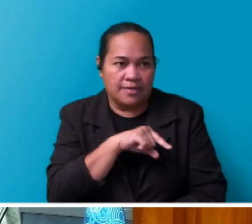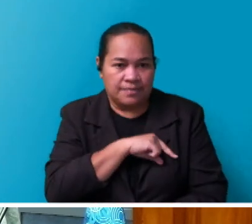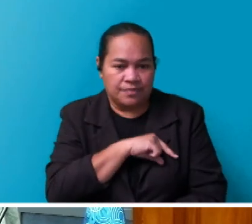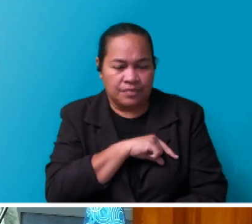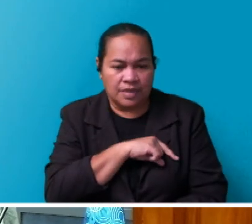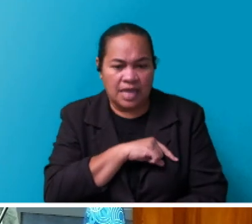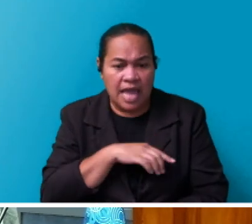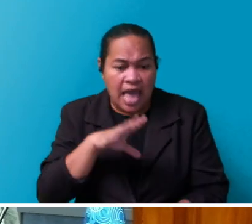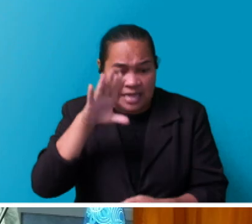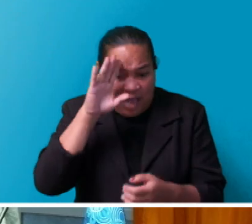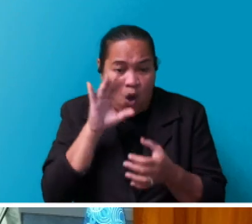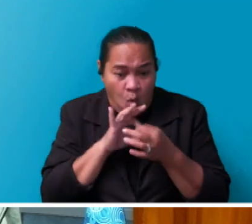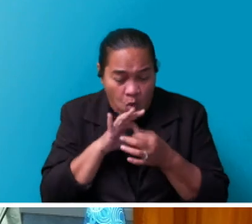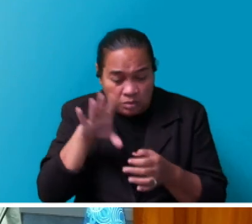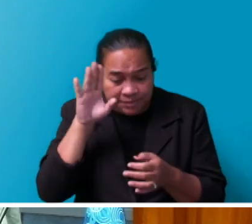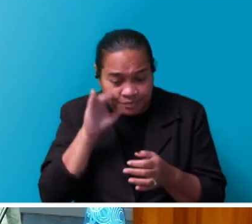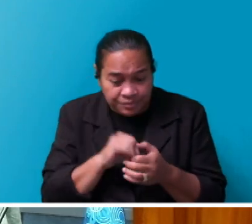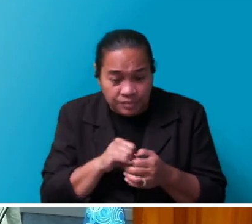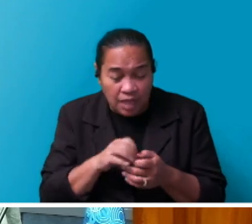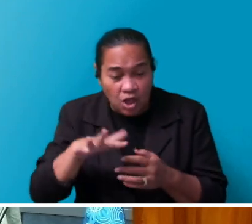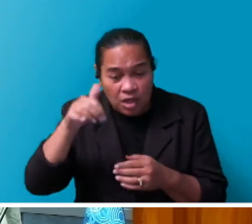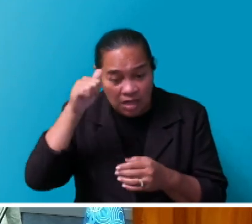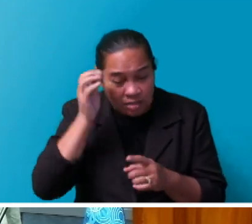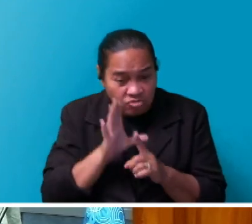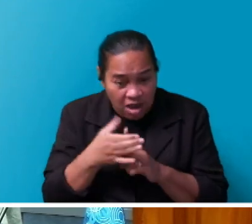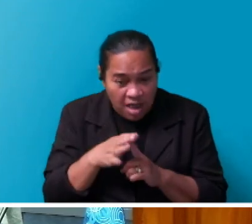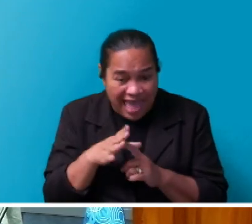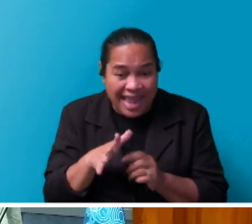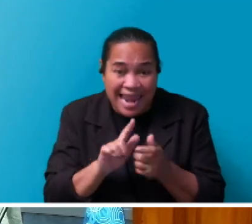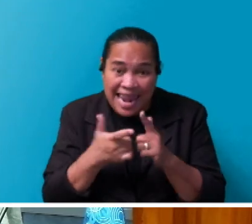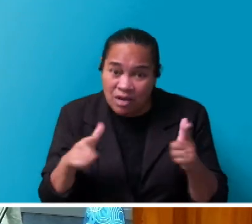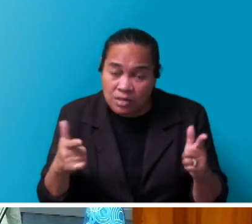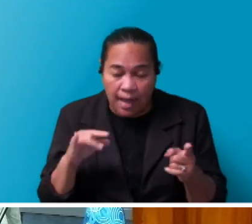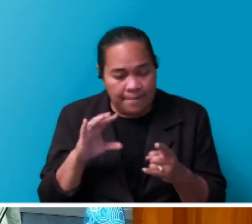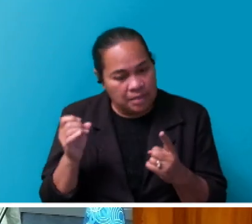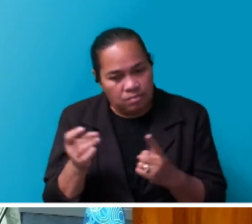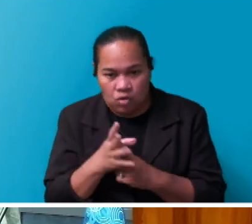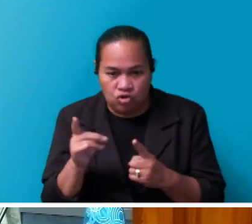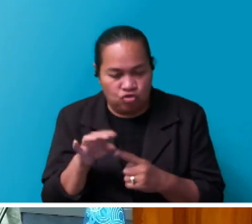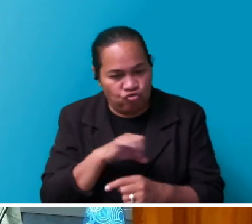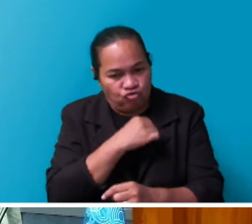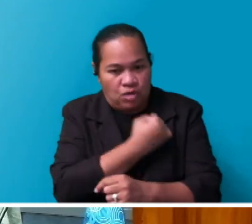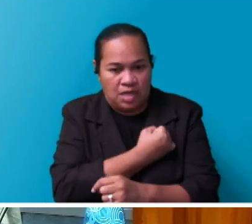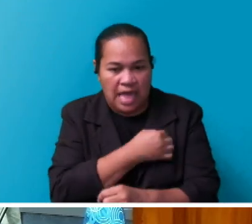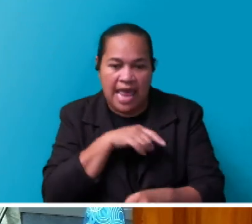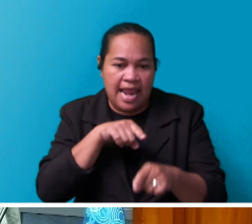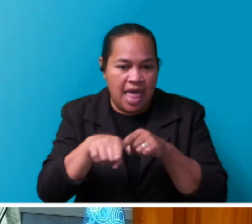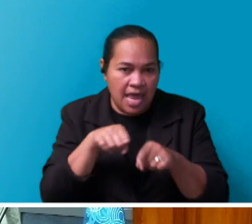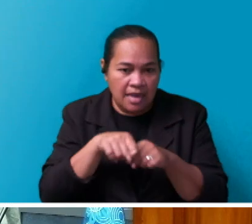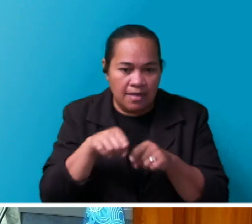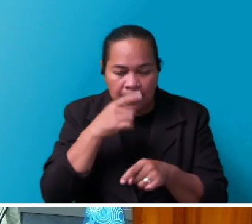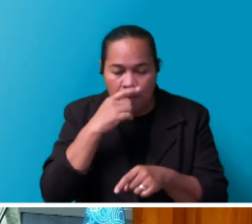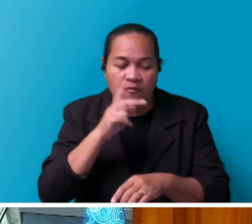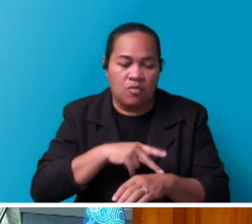Indigenous knowledge, culture, and language. We recognize the importance of strengthening resilience of learners from